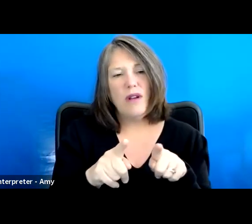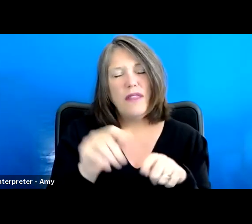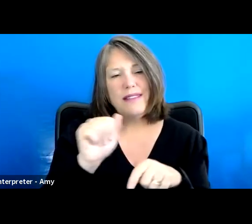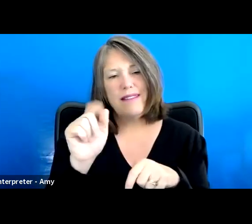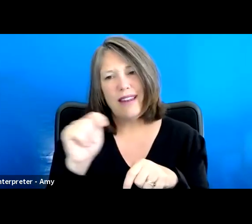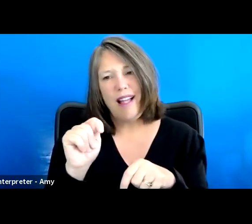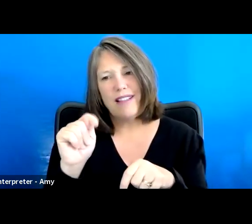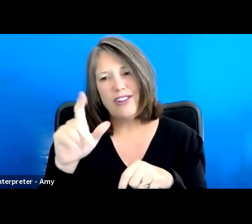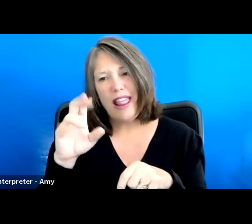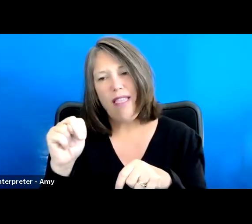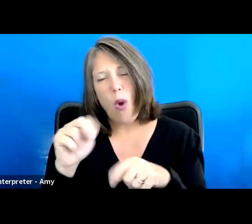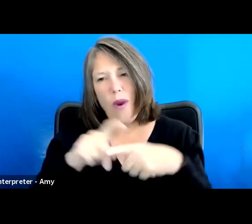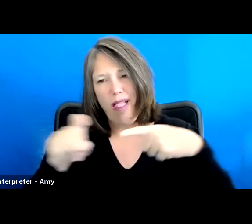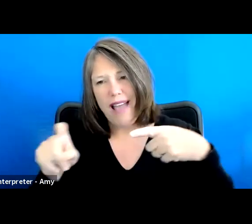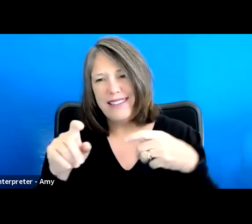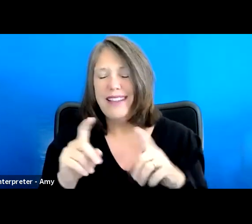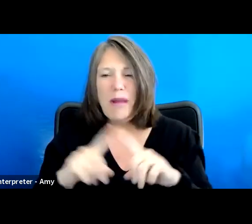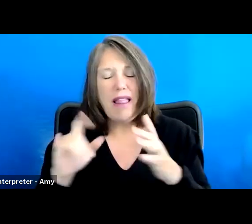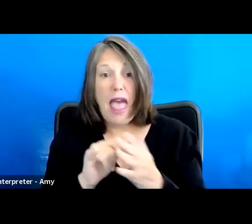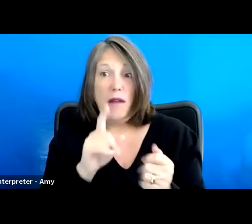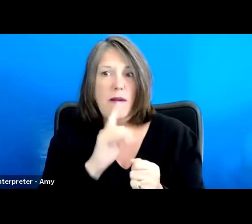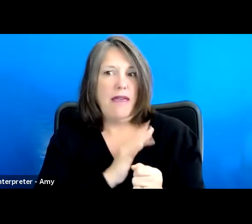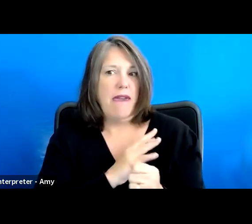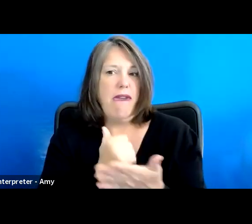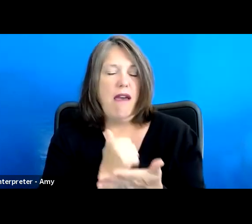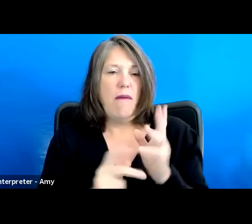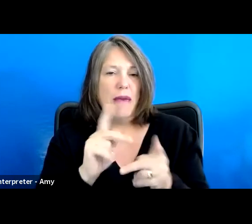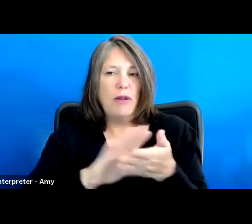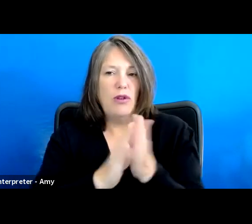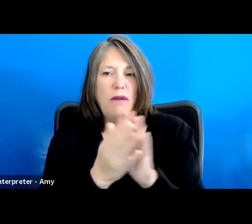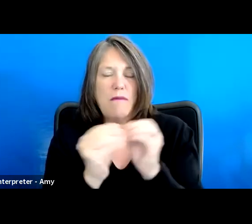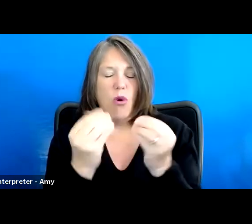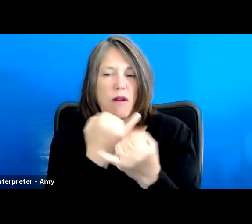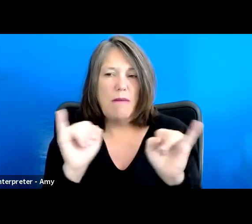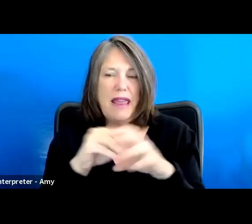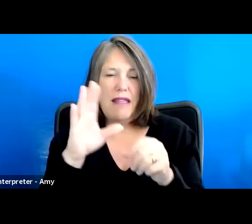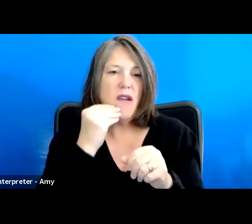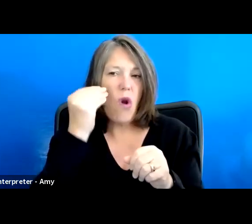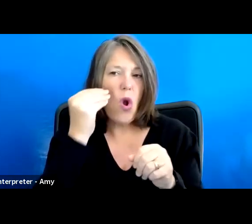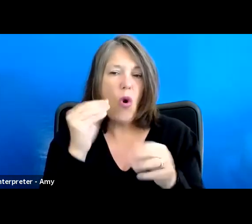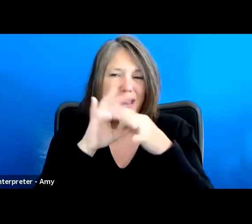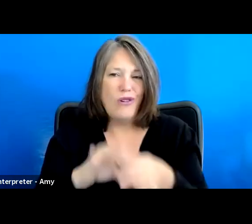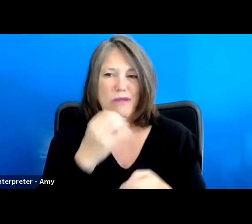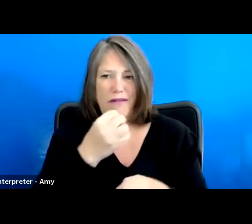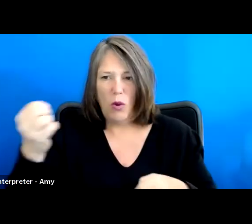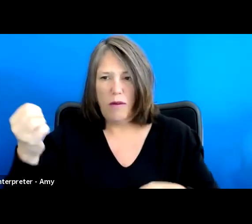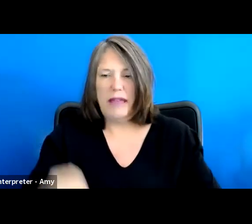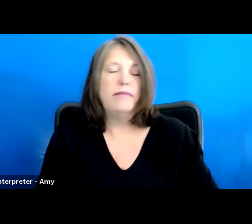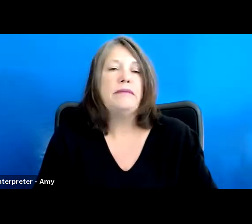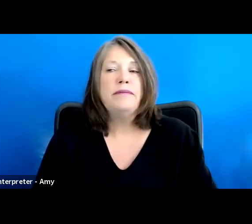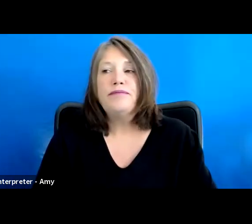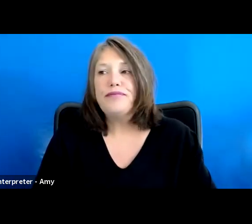I've already spoken about, but it has really helped people be more independent in their home as far as equipment goes.